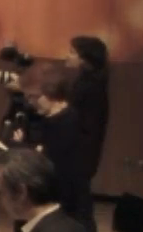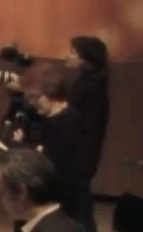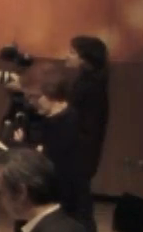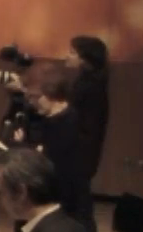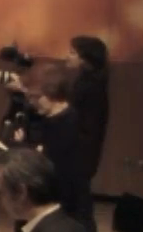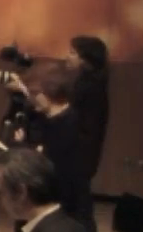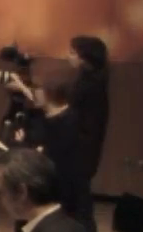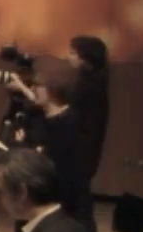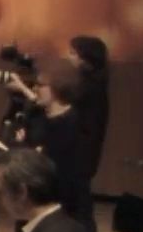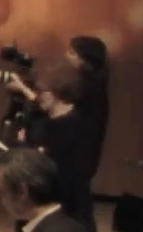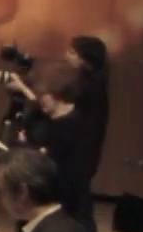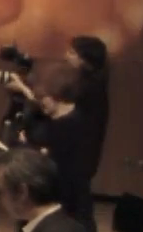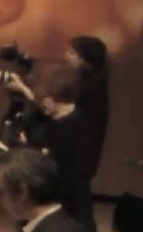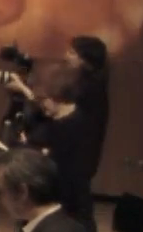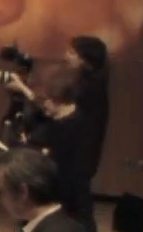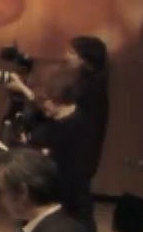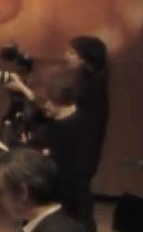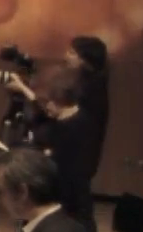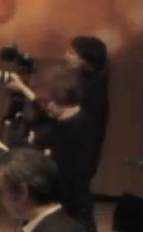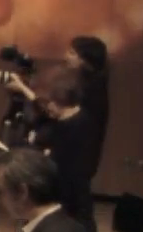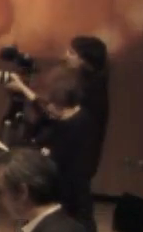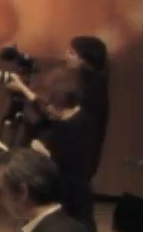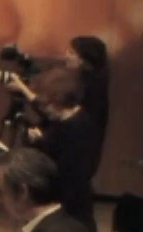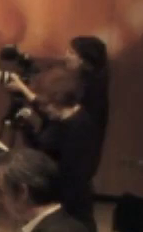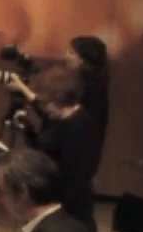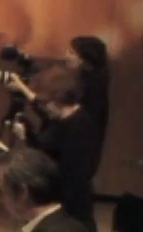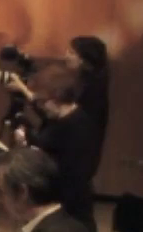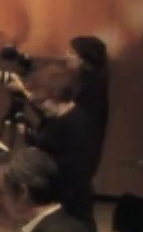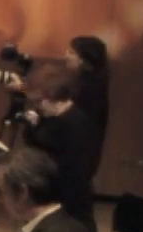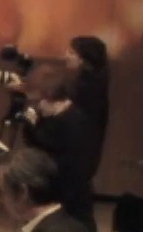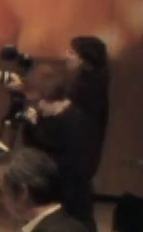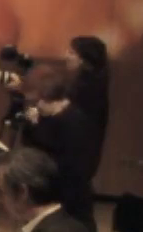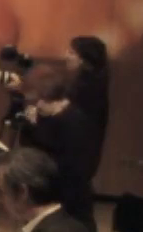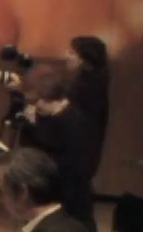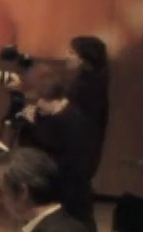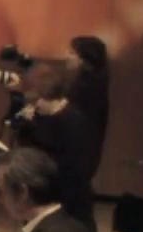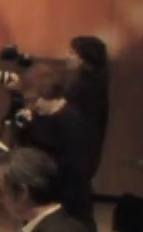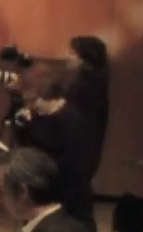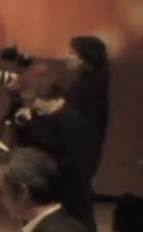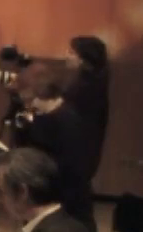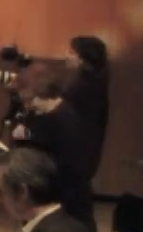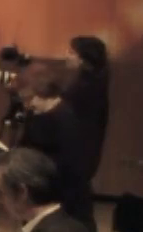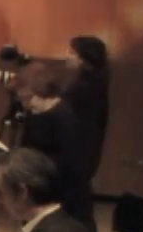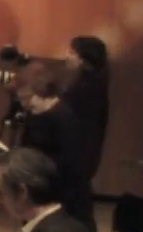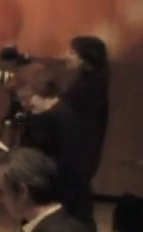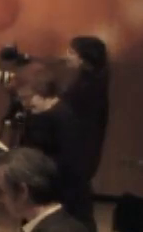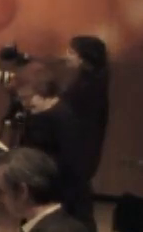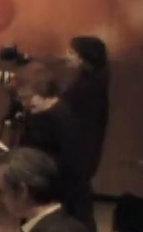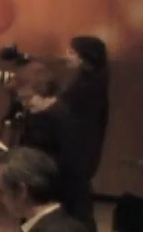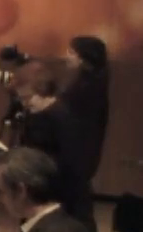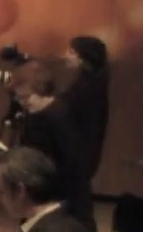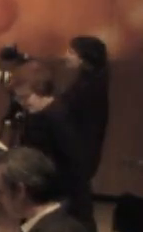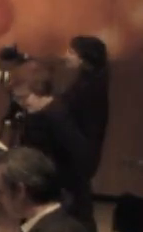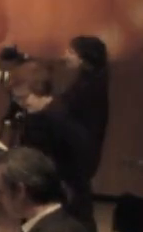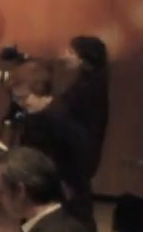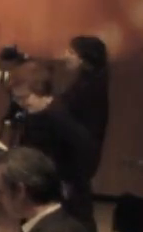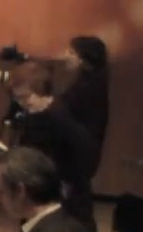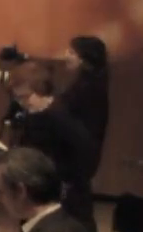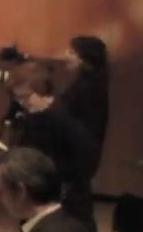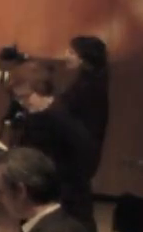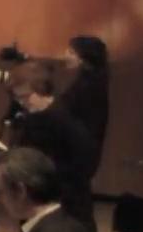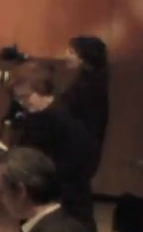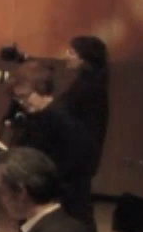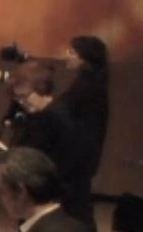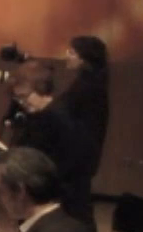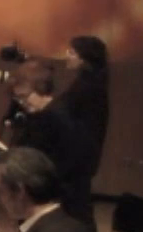there but now I'll go I yeah yeah I'll go then but I had to